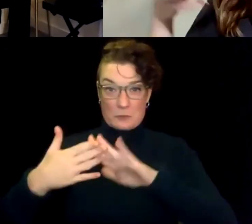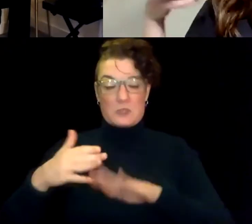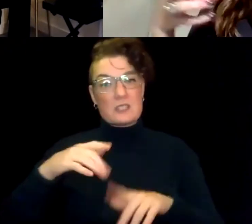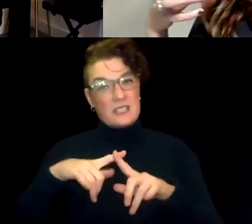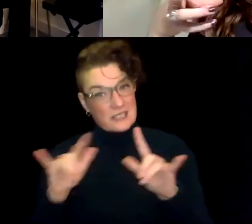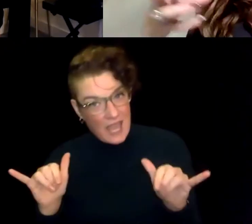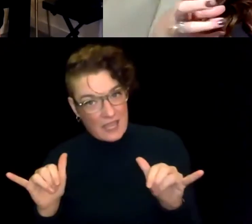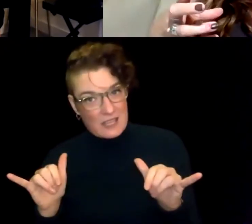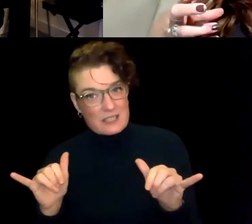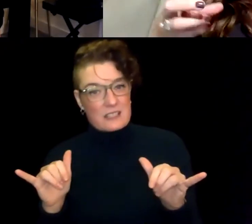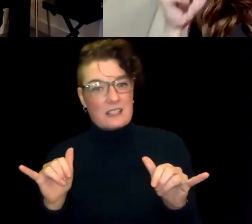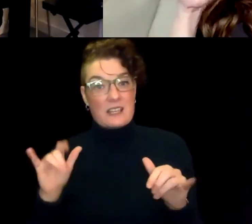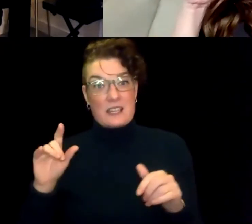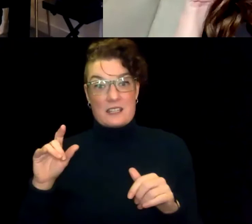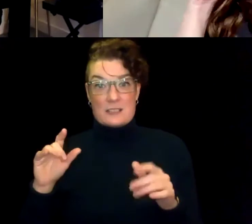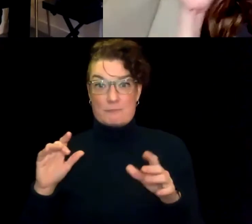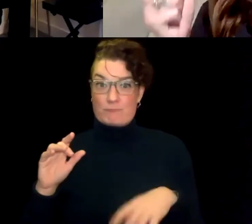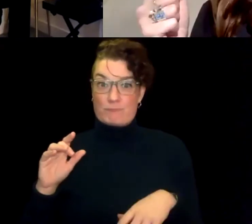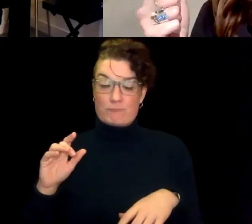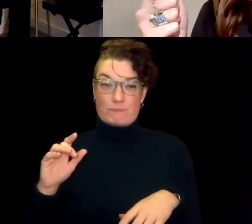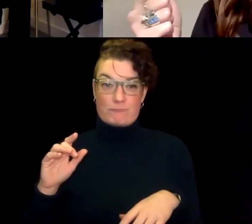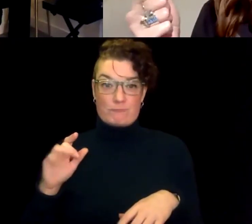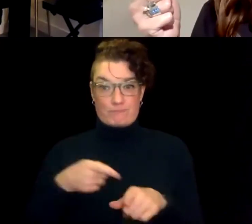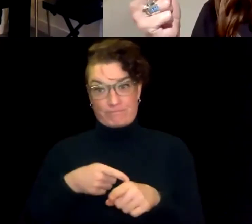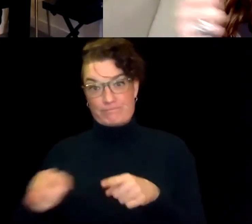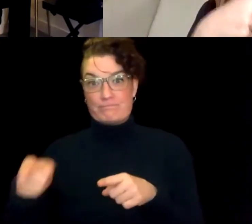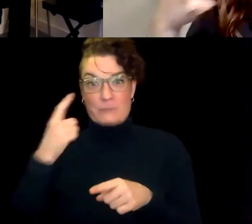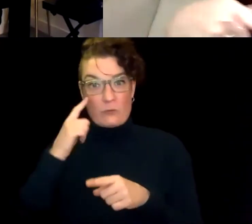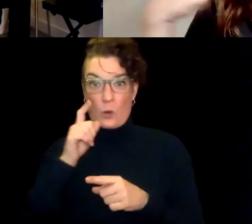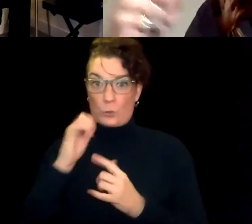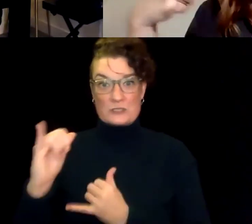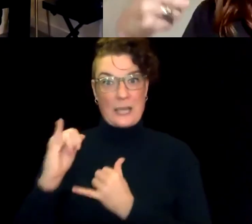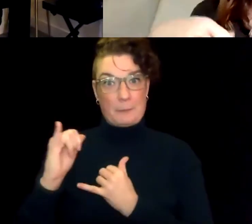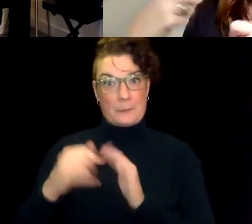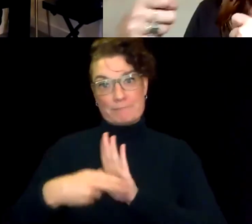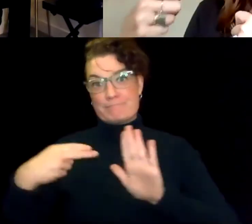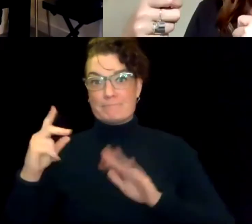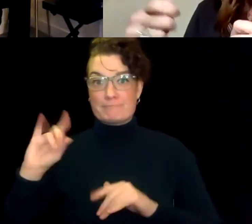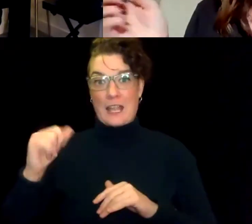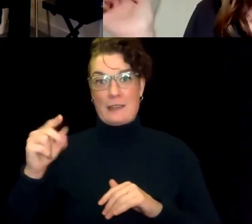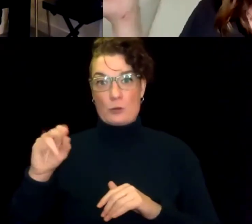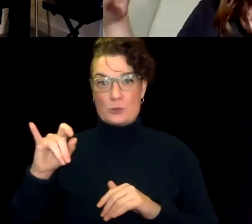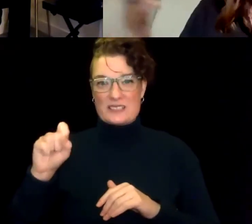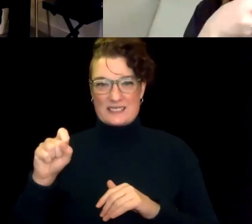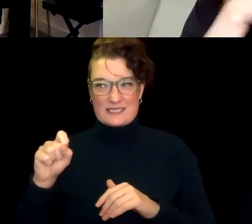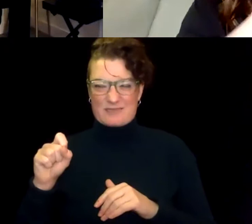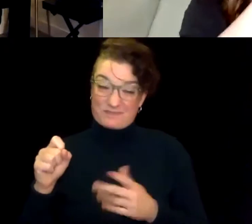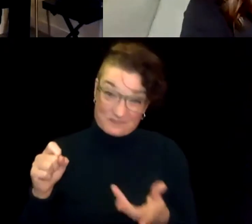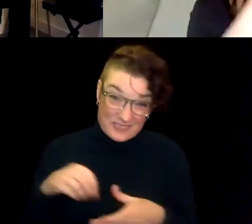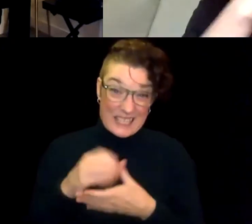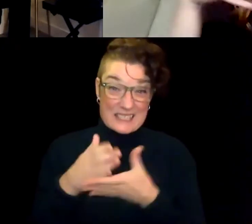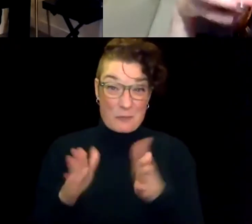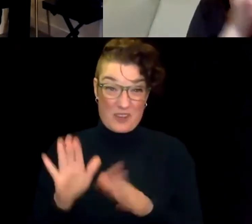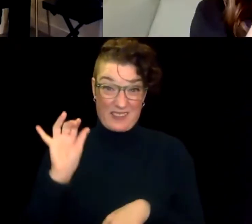these diagnosis-based forums are participating in some ways in the,